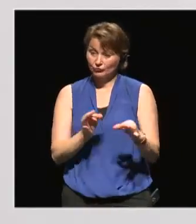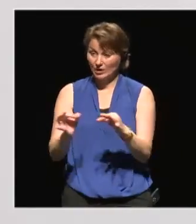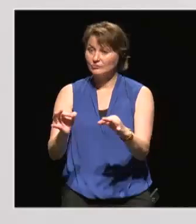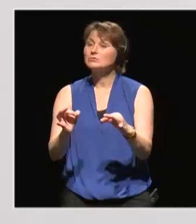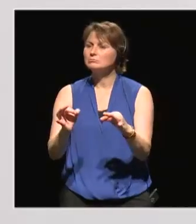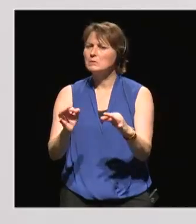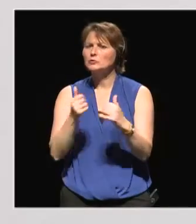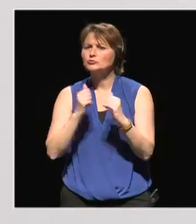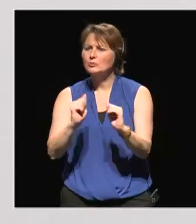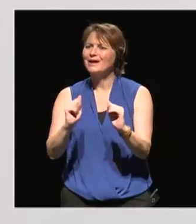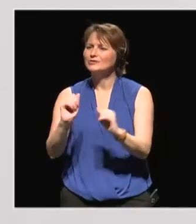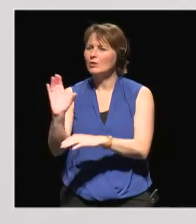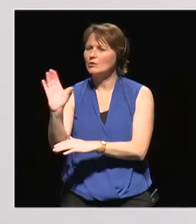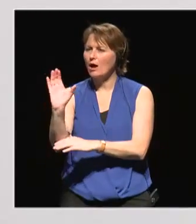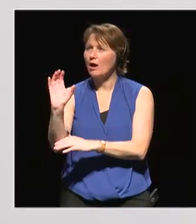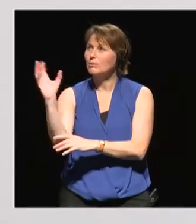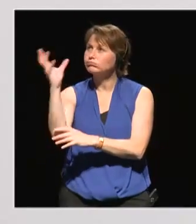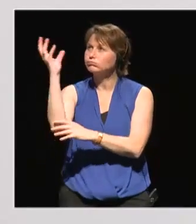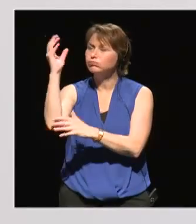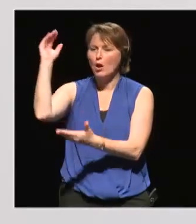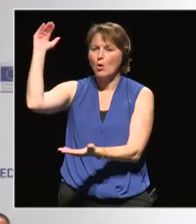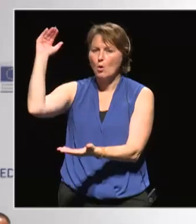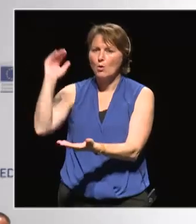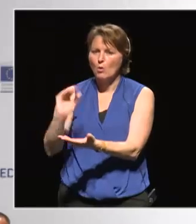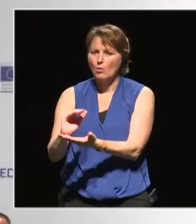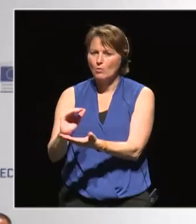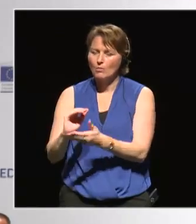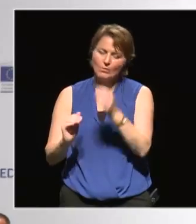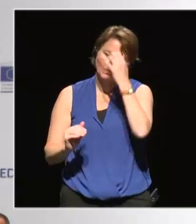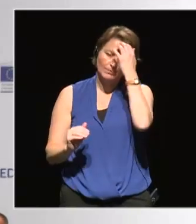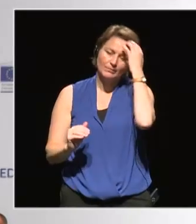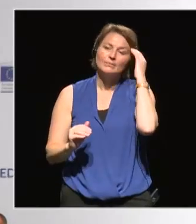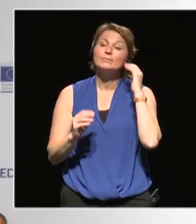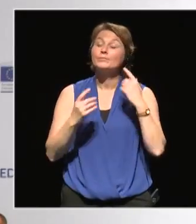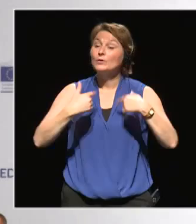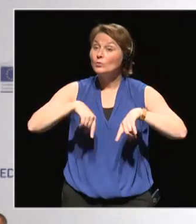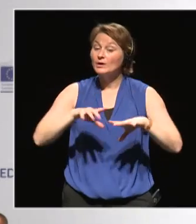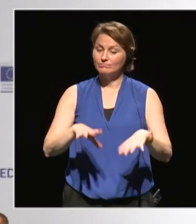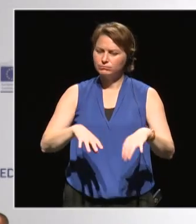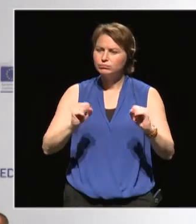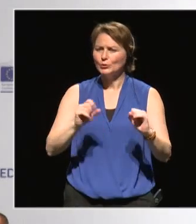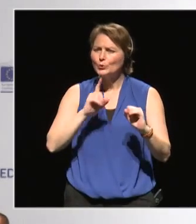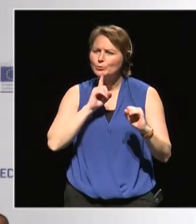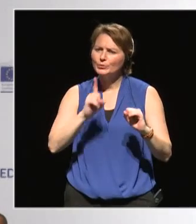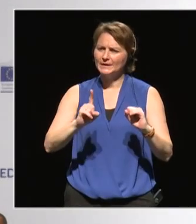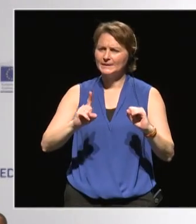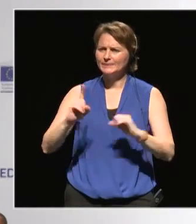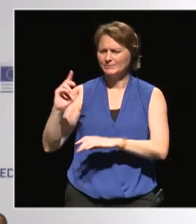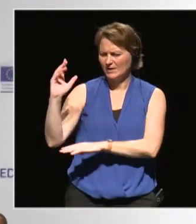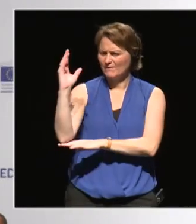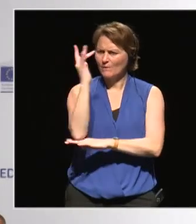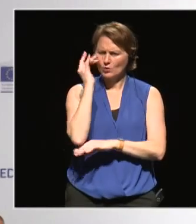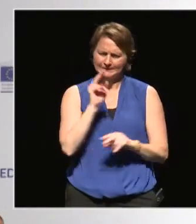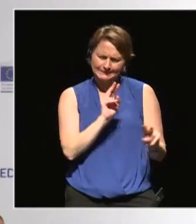carbon emissions. We are undertaking a very comprehensive forestry inventory right